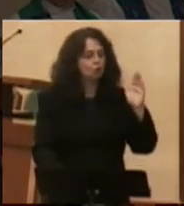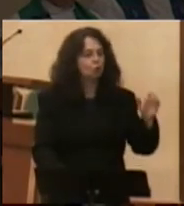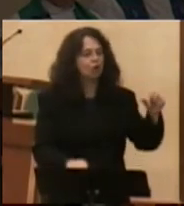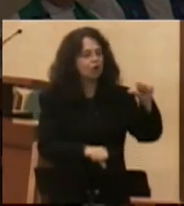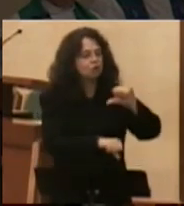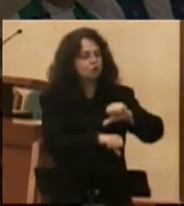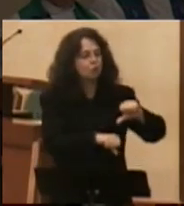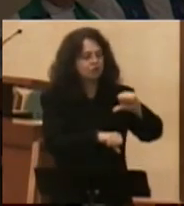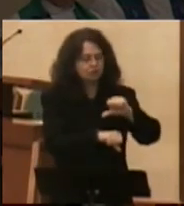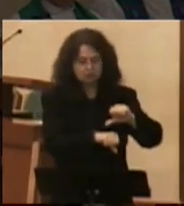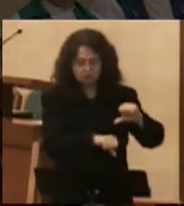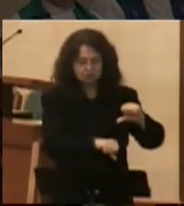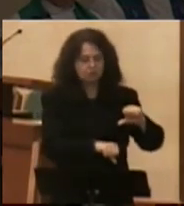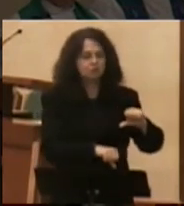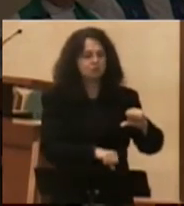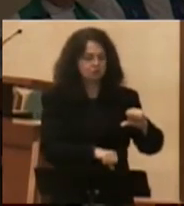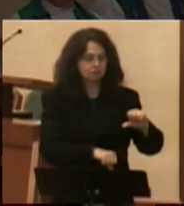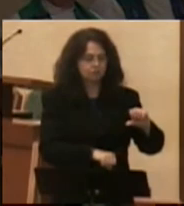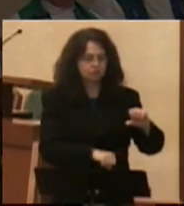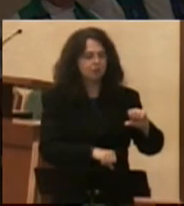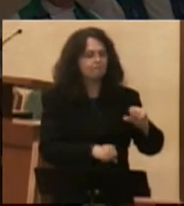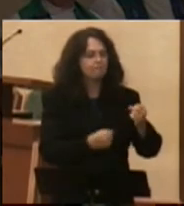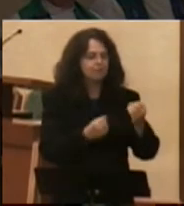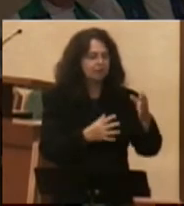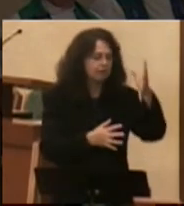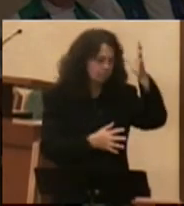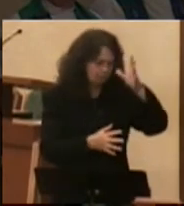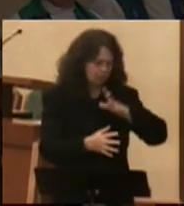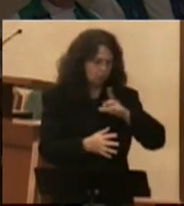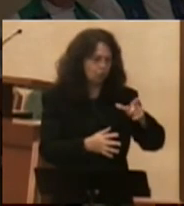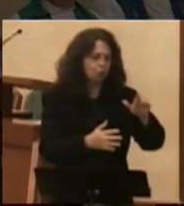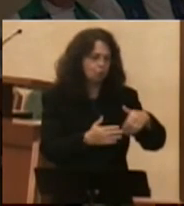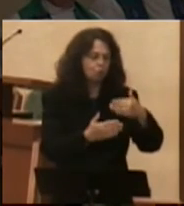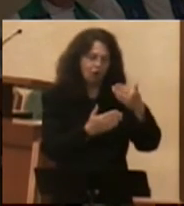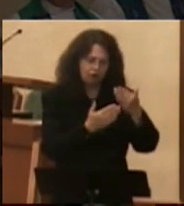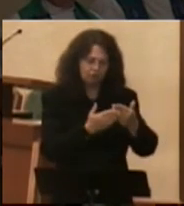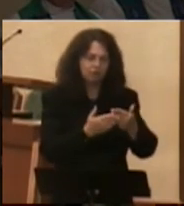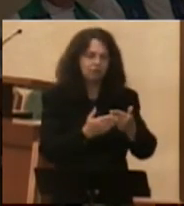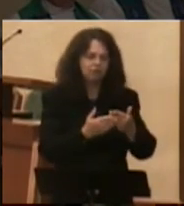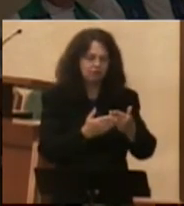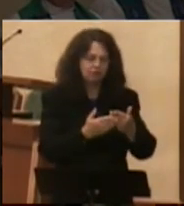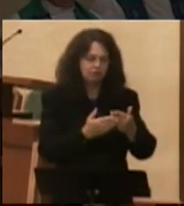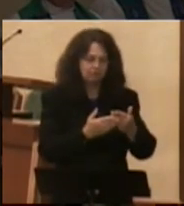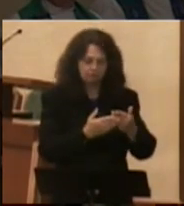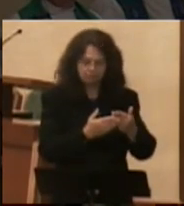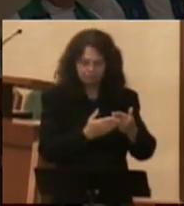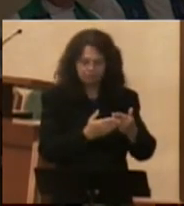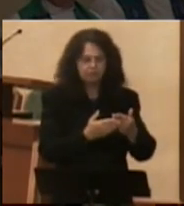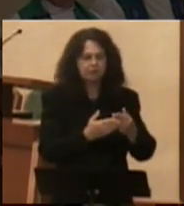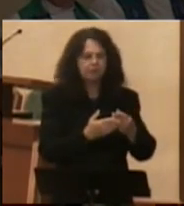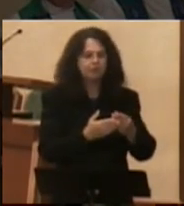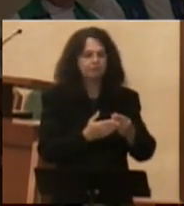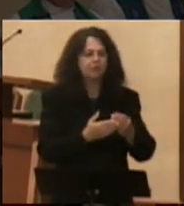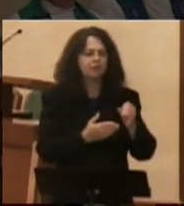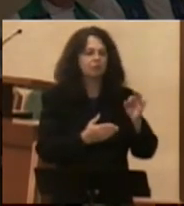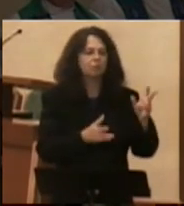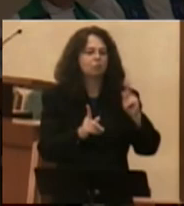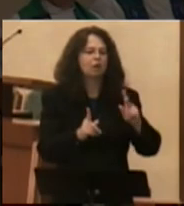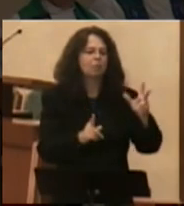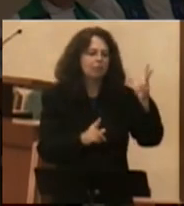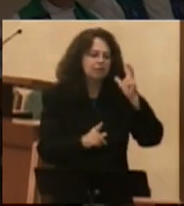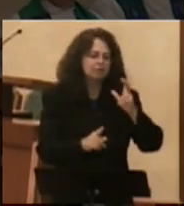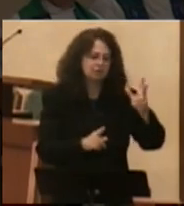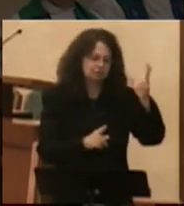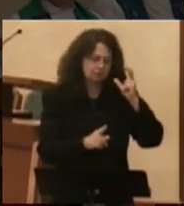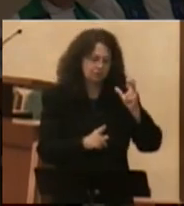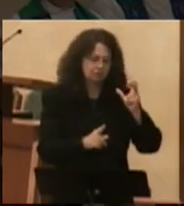Elijah, son of Zaphat, and Abel-Meholah as prophet in your place. Whoever escapes the word of Hazael,